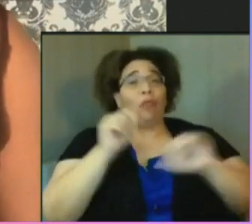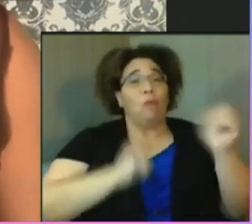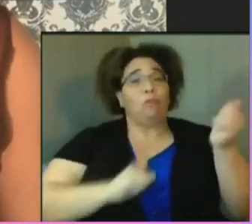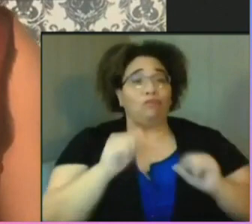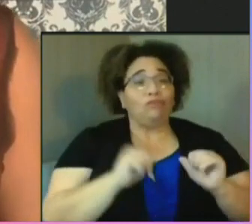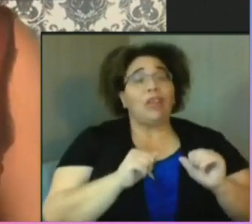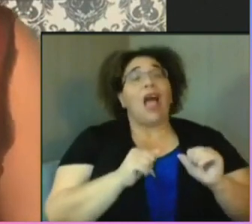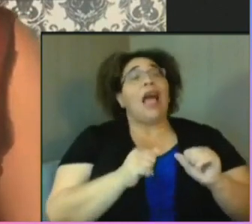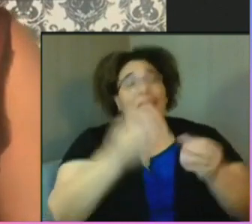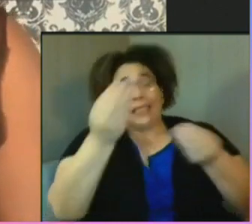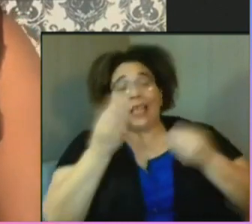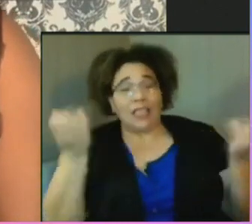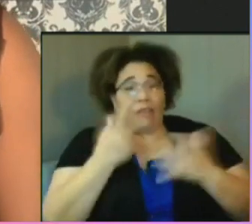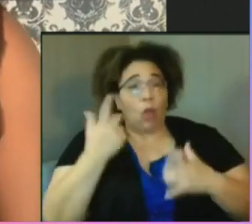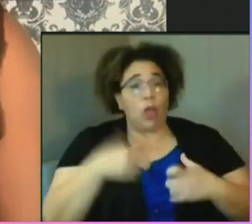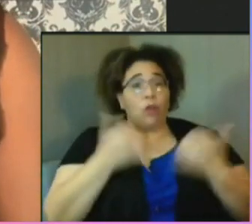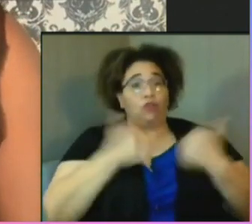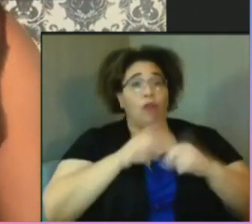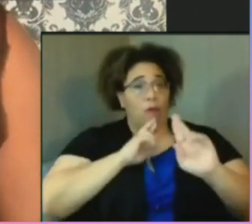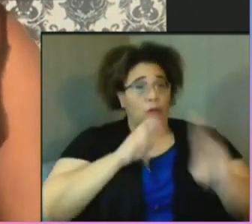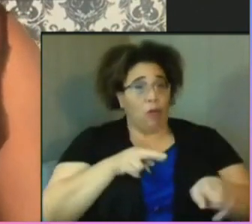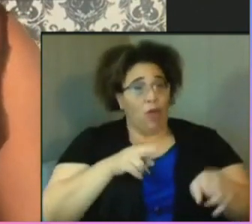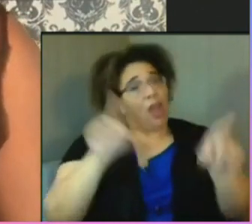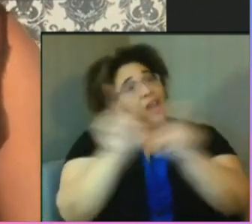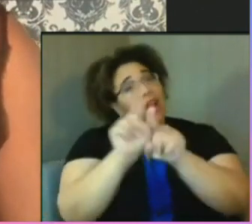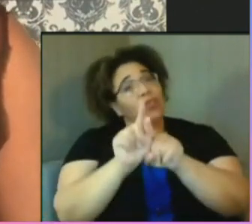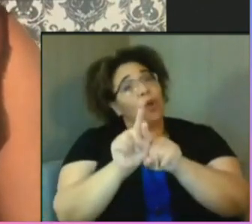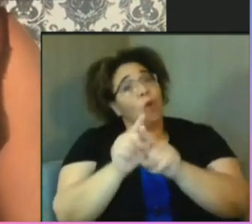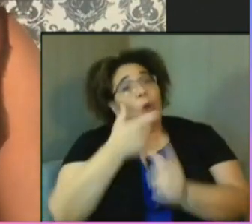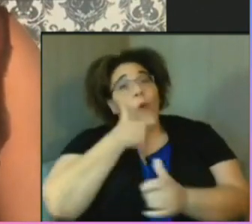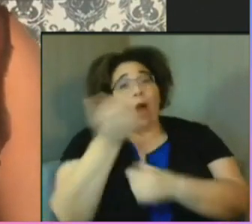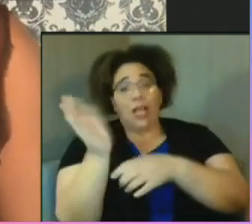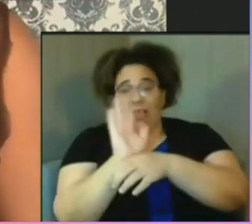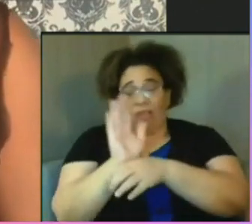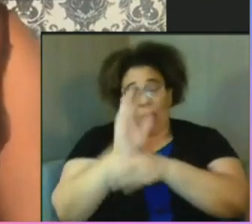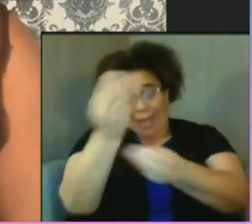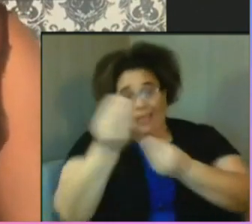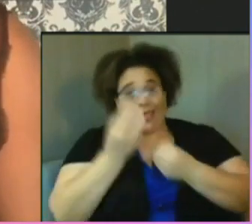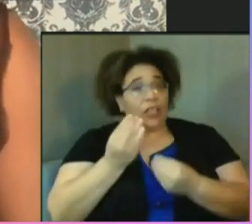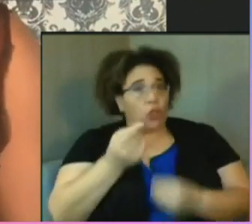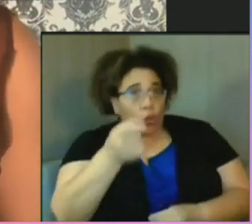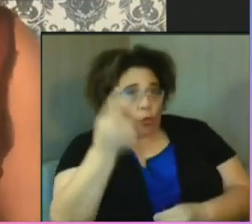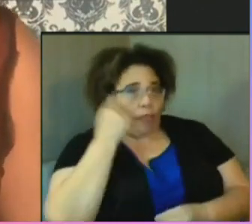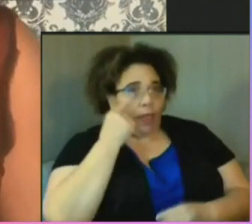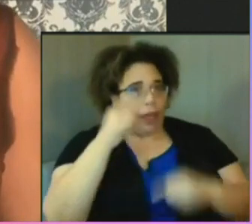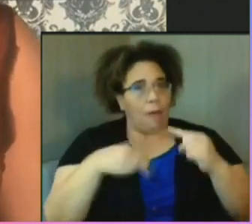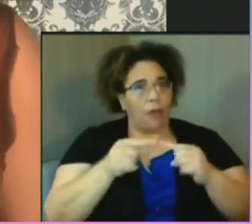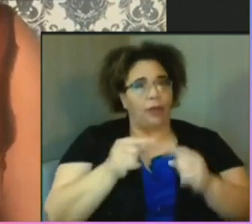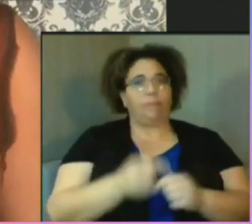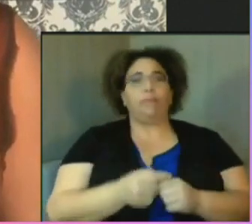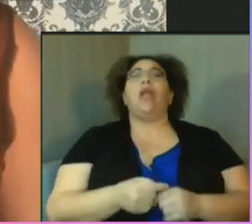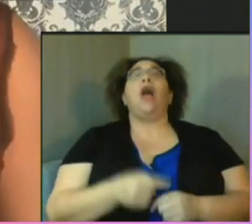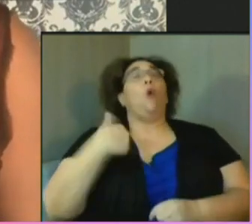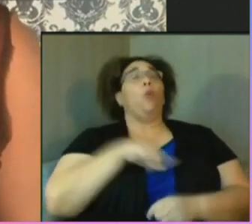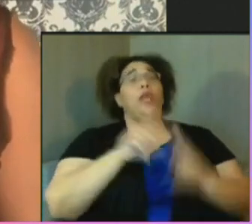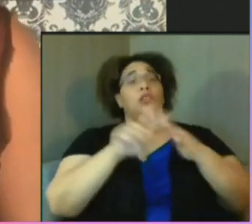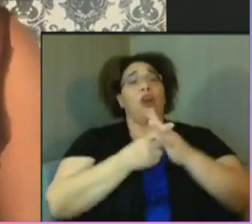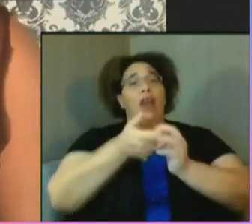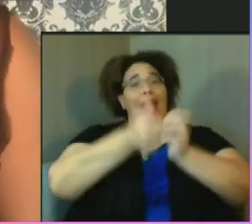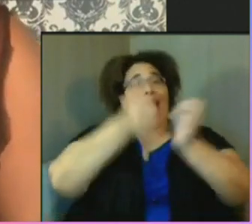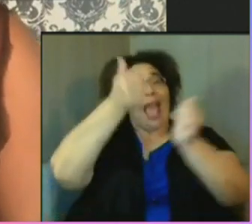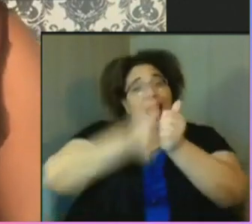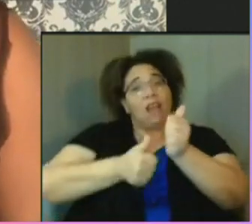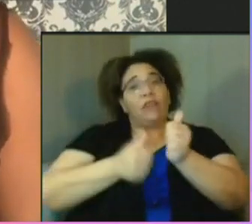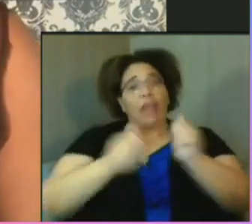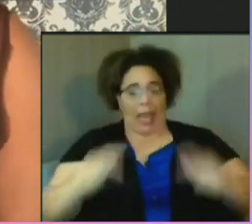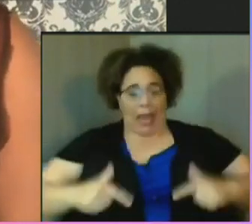program. And of course, when the film is running, to share us your thoughts. Now, we start every single program,